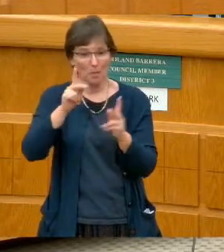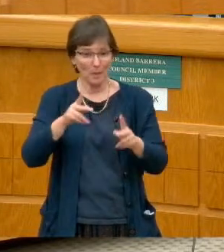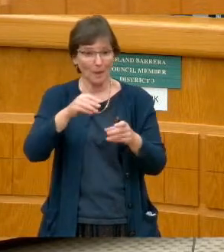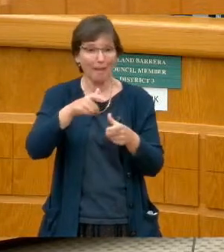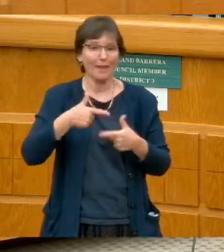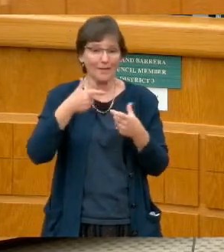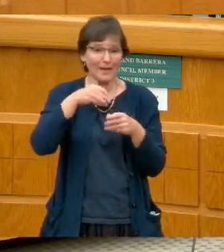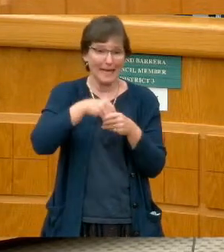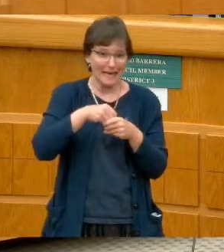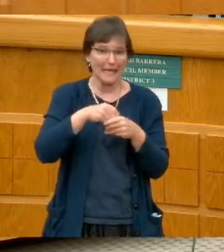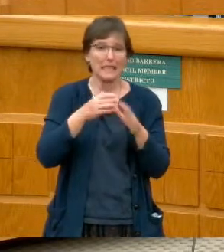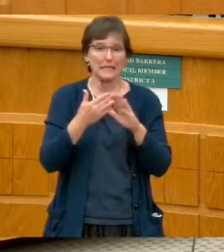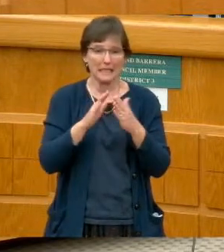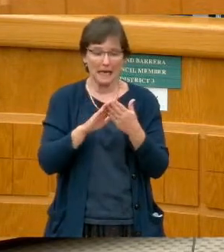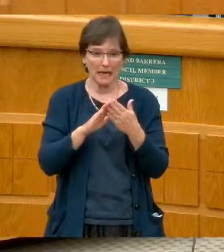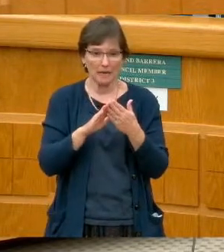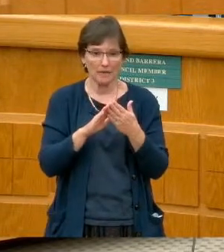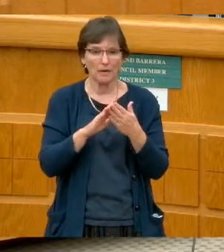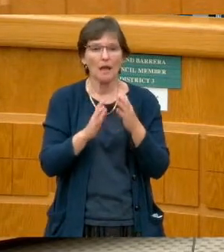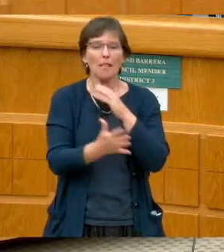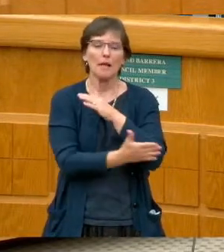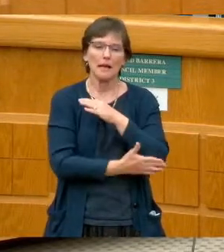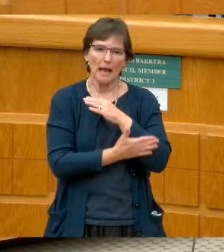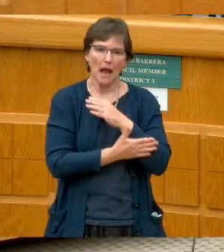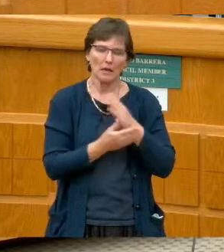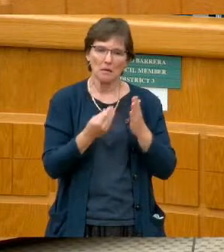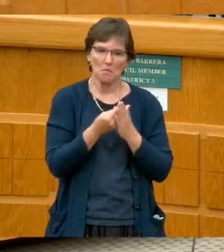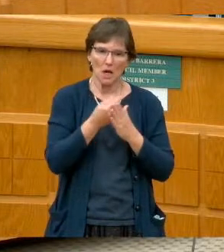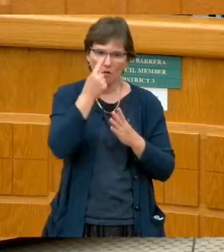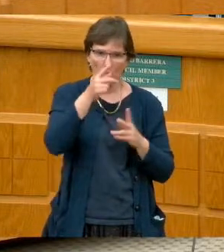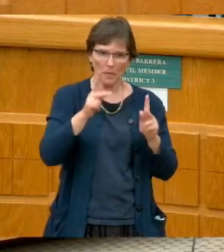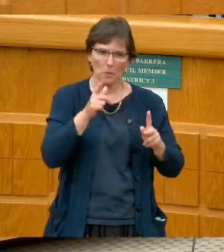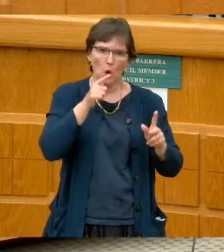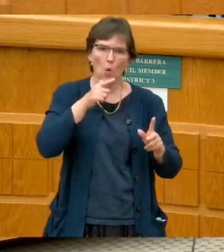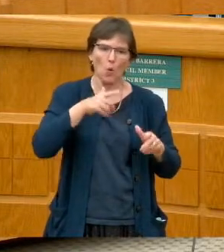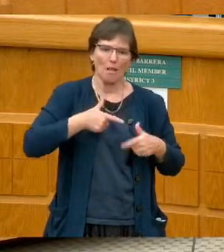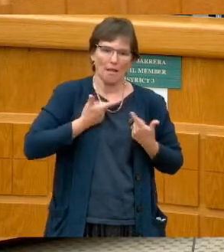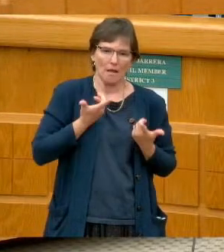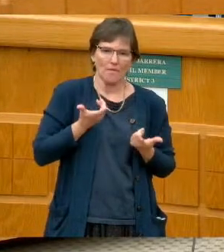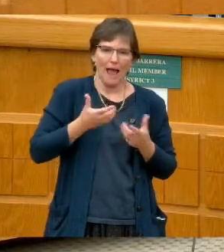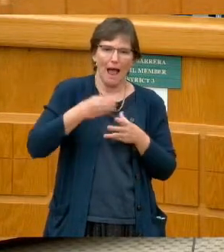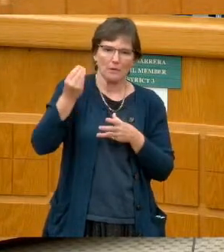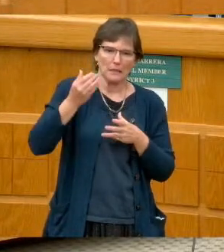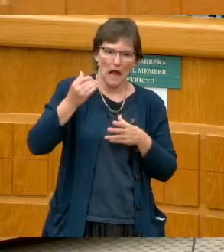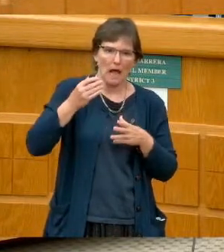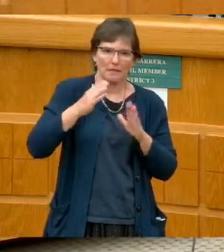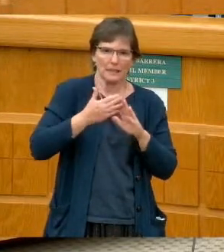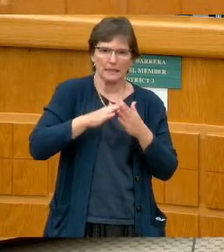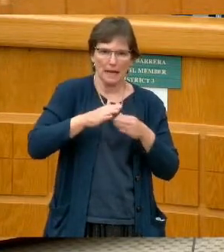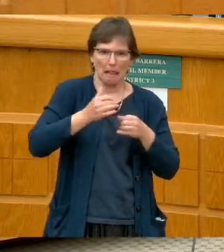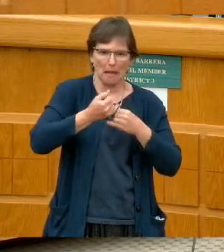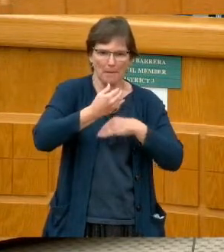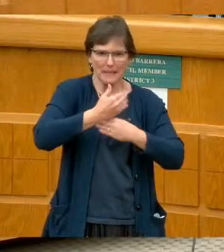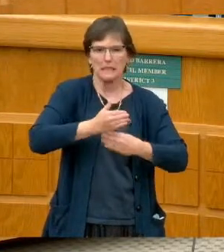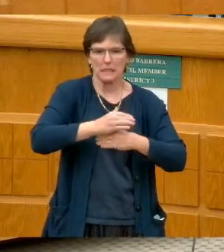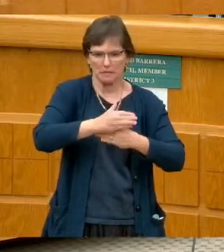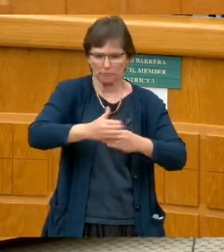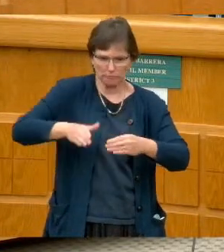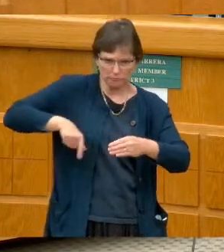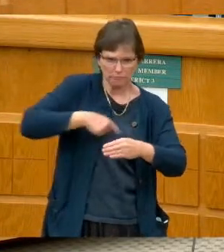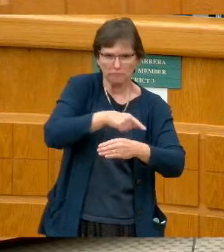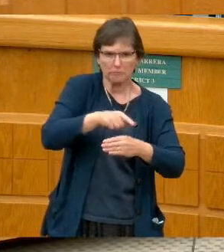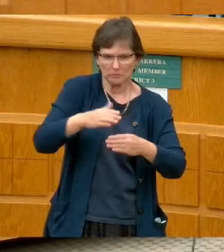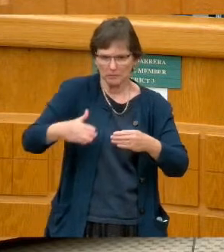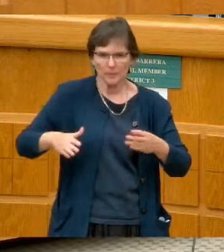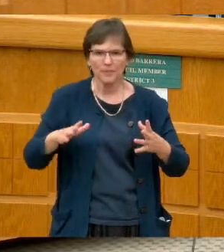funds for those living in the city limits. And that allocation wound up being about 90% to the city and about less than 5%